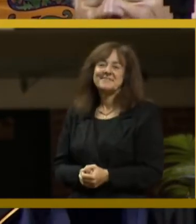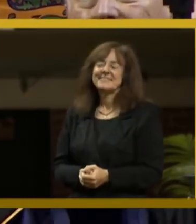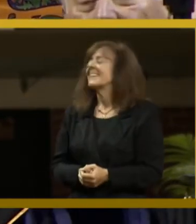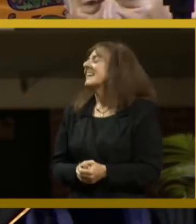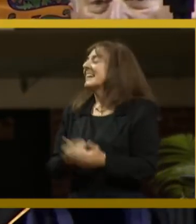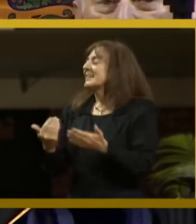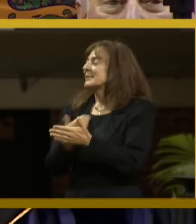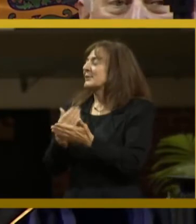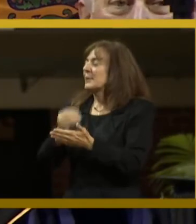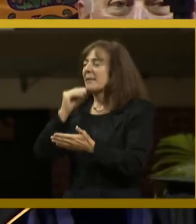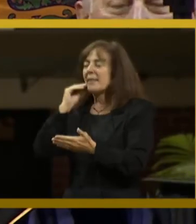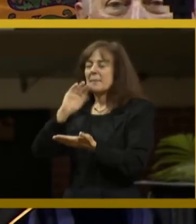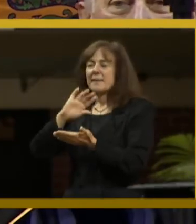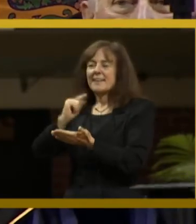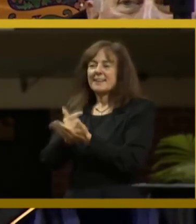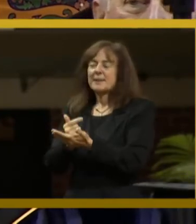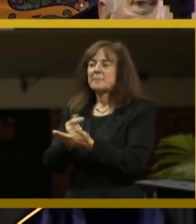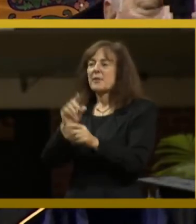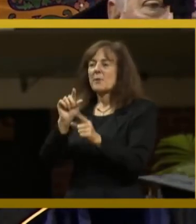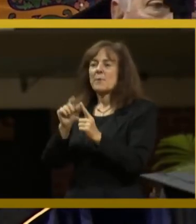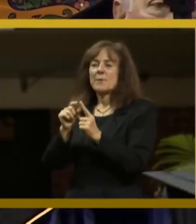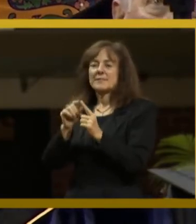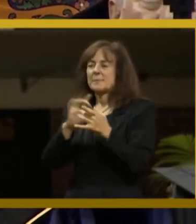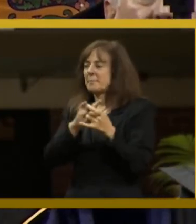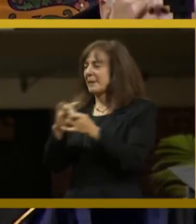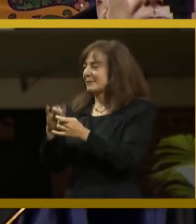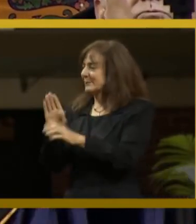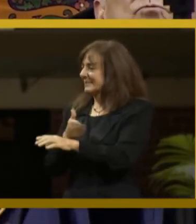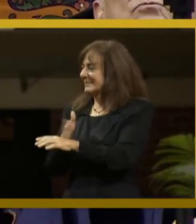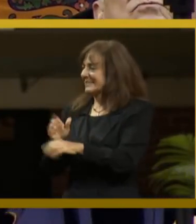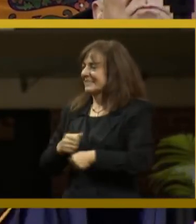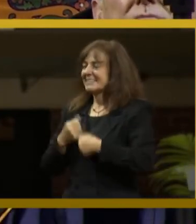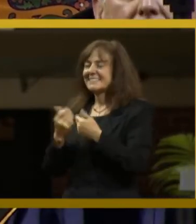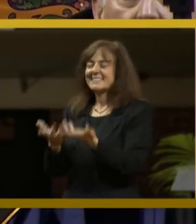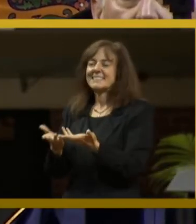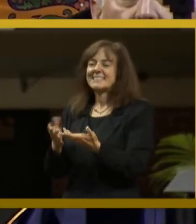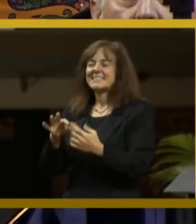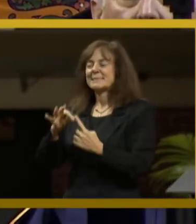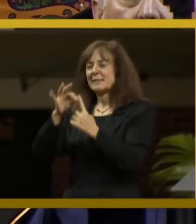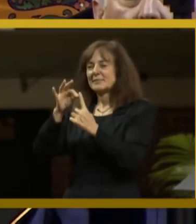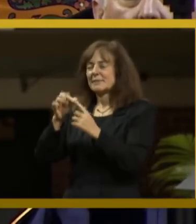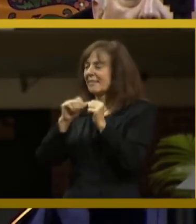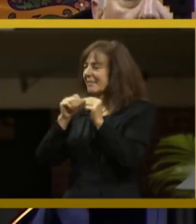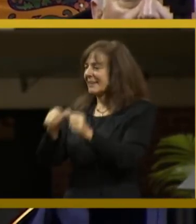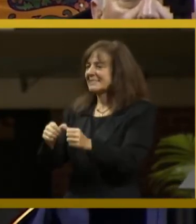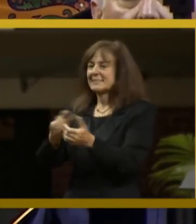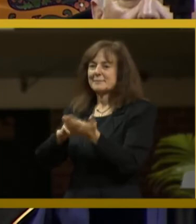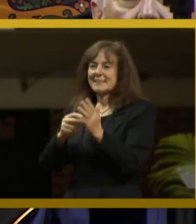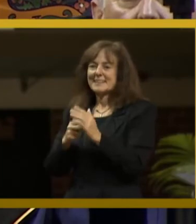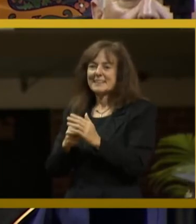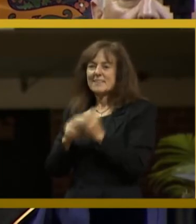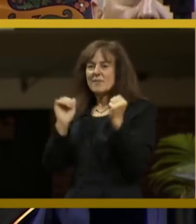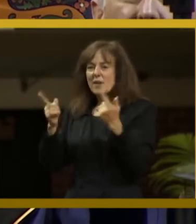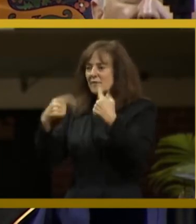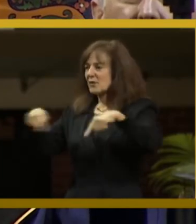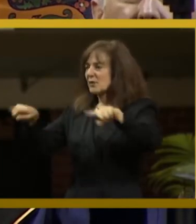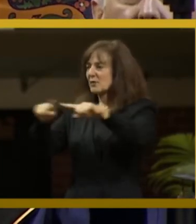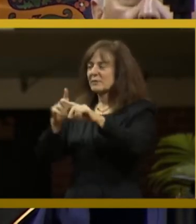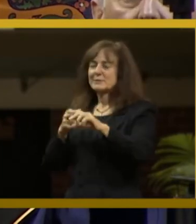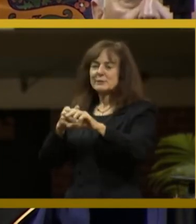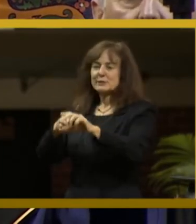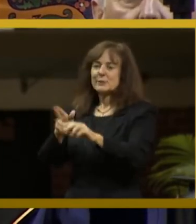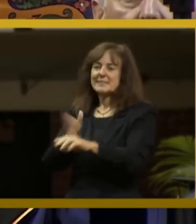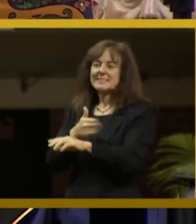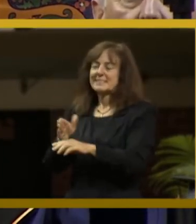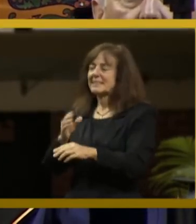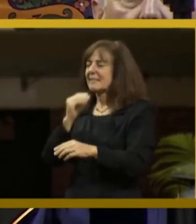As new alumni, may the words which you are about to sing take on a very special and lasting meaning for all of you as we join in